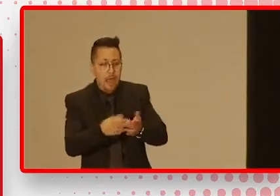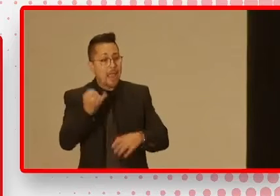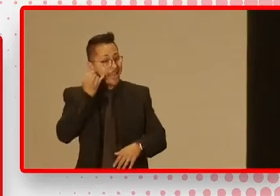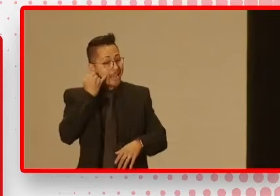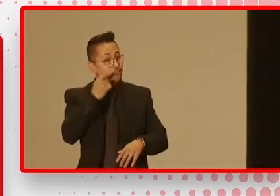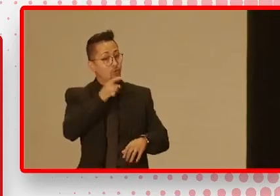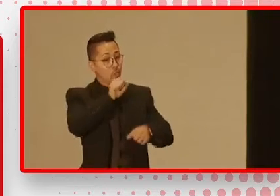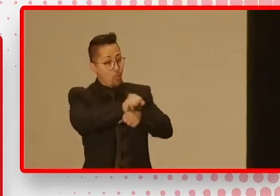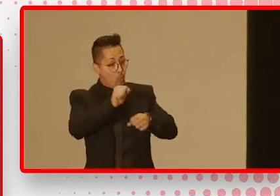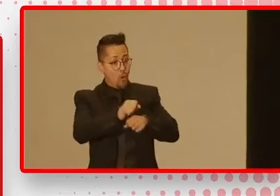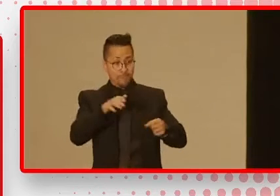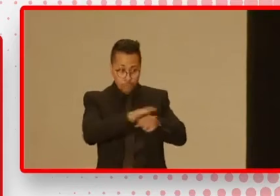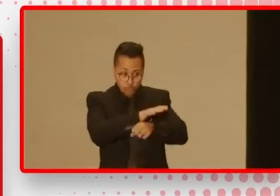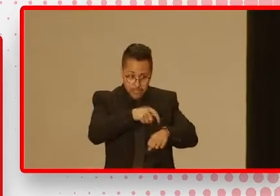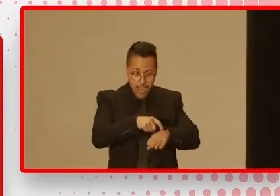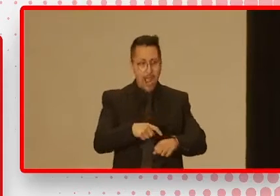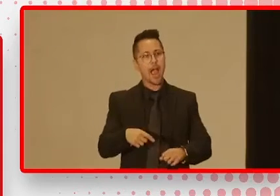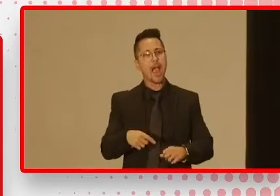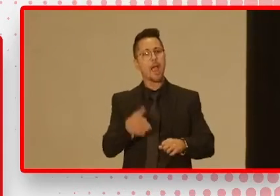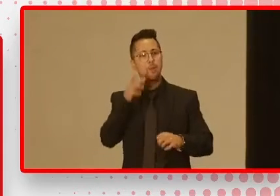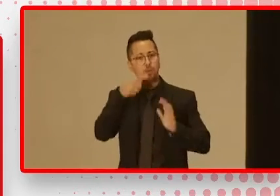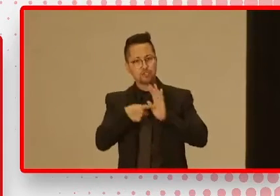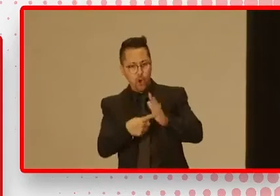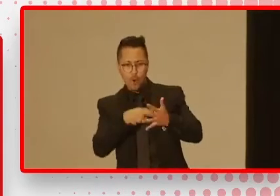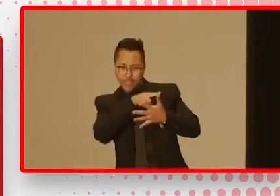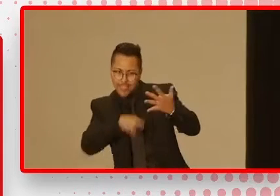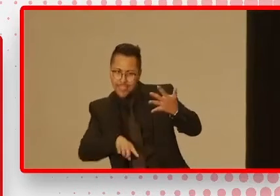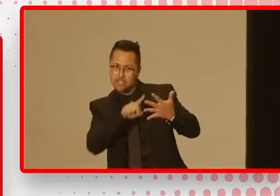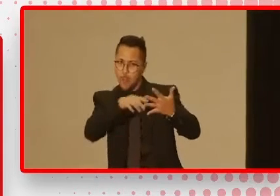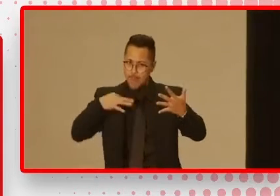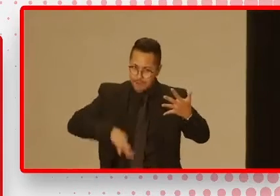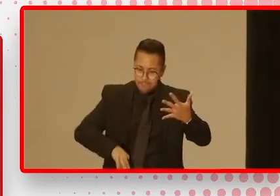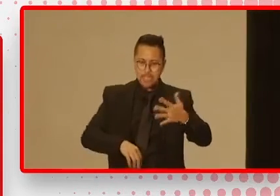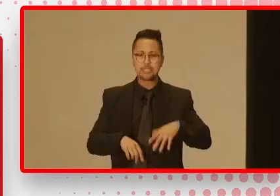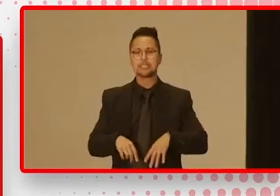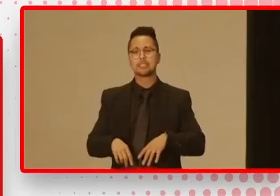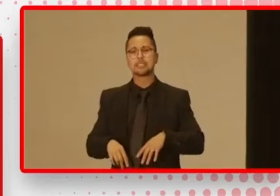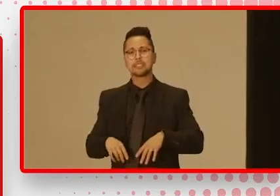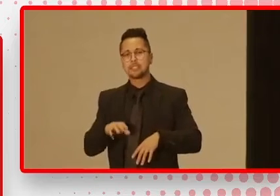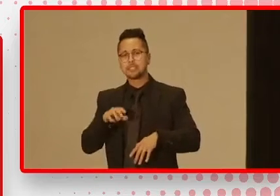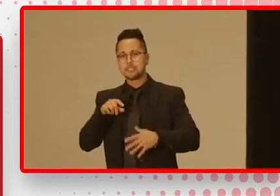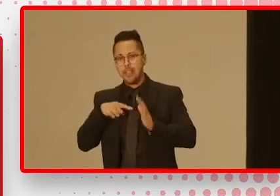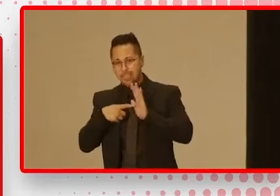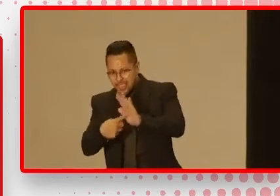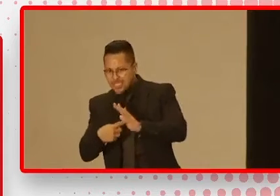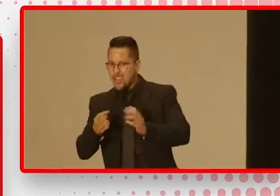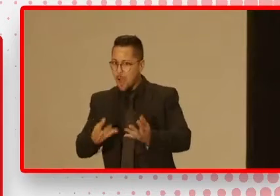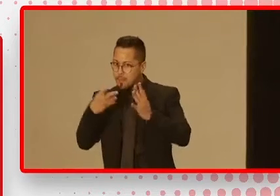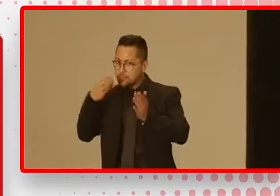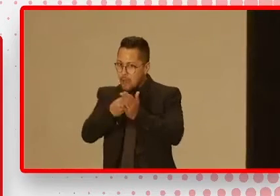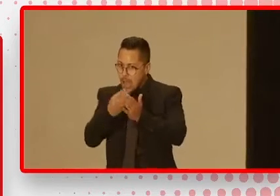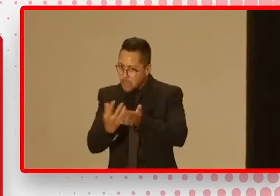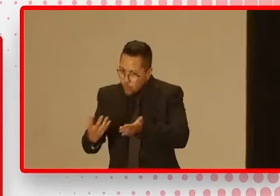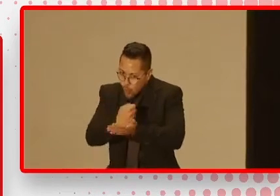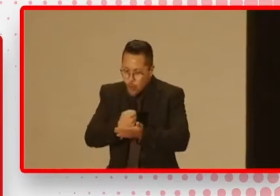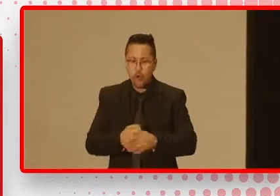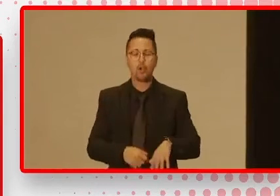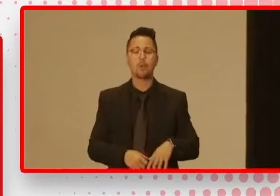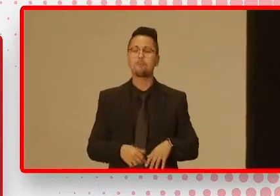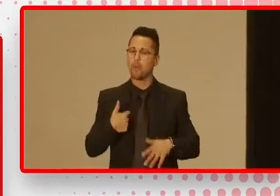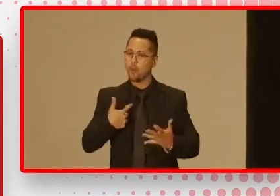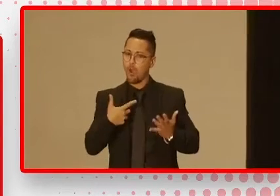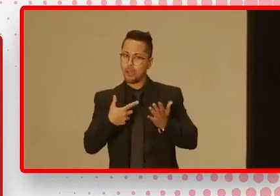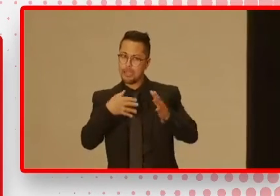income would be, this is the benefits you might get. We just want to make sure they understand everything, but we also definitely understand those limitations and